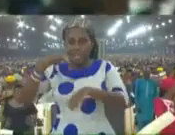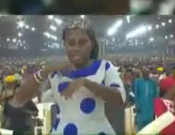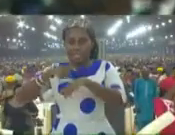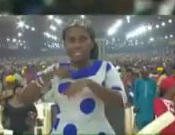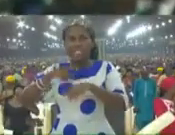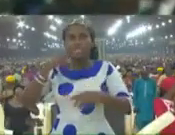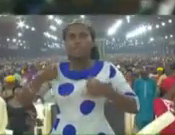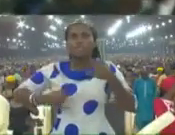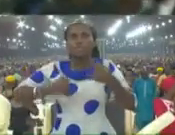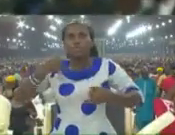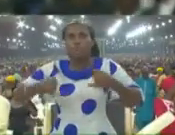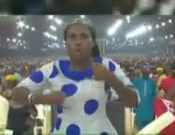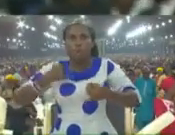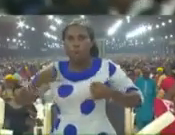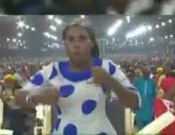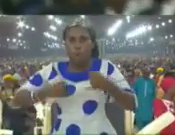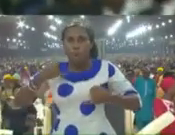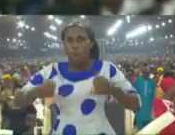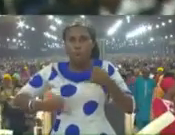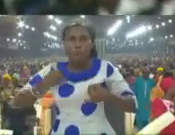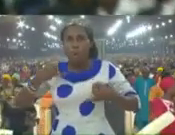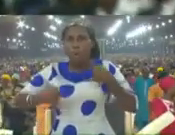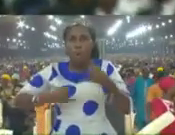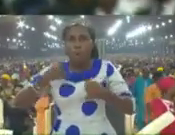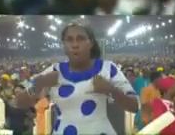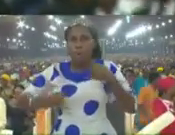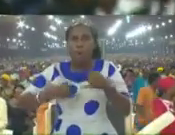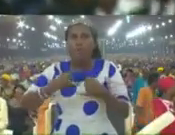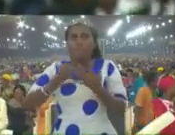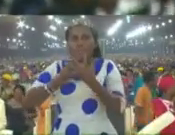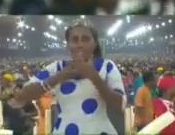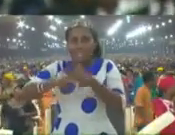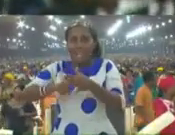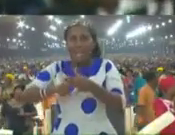of rejoicing, let it start.